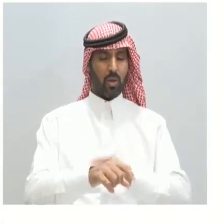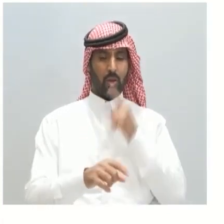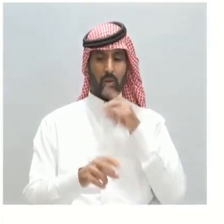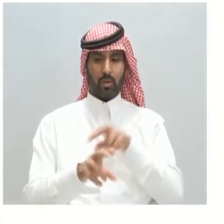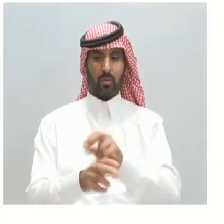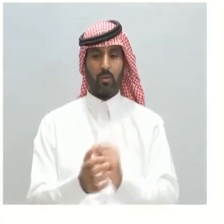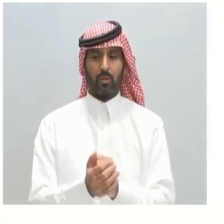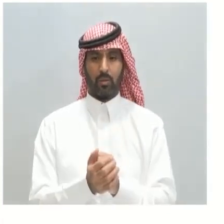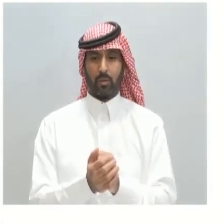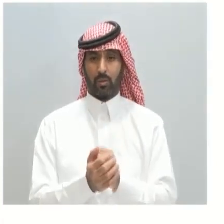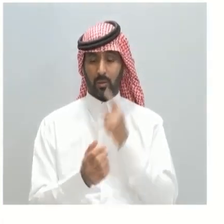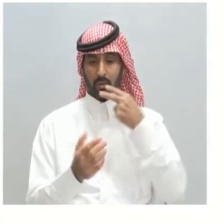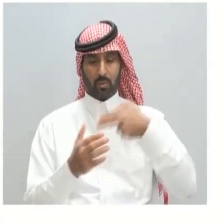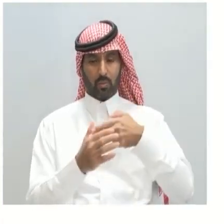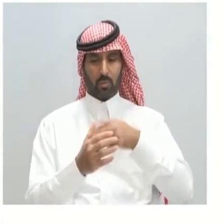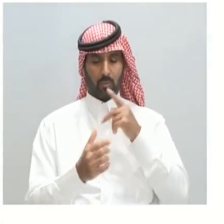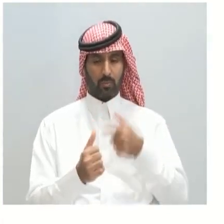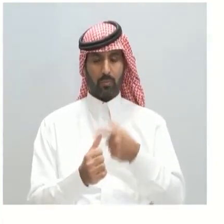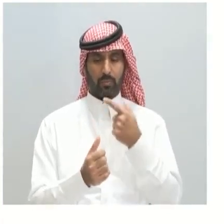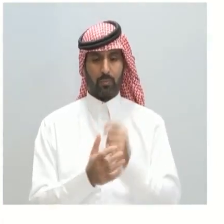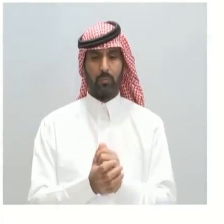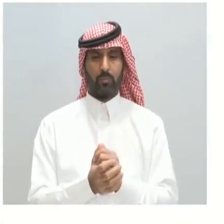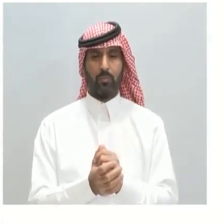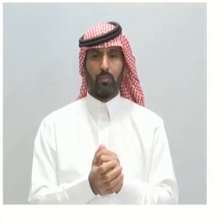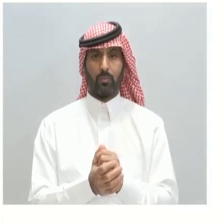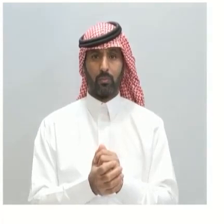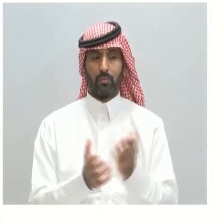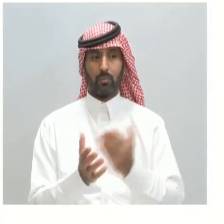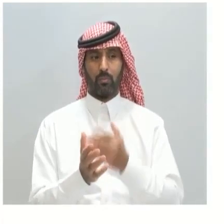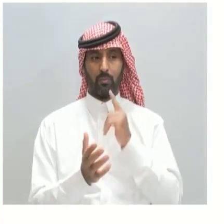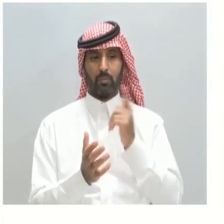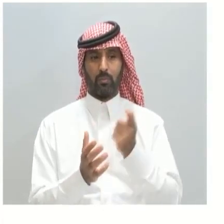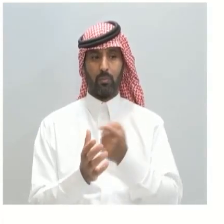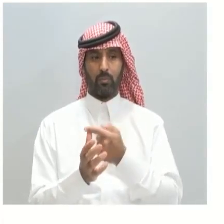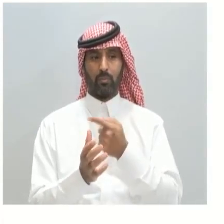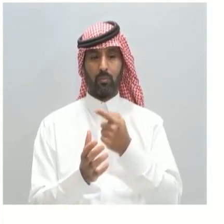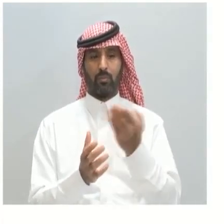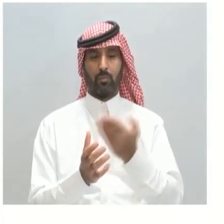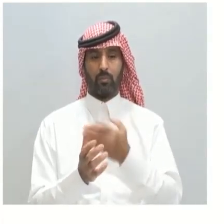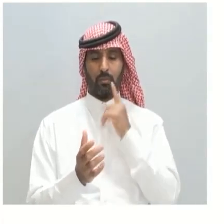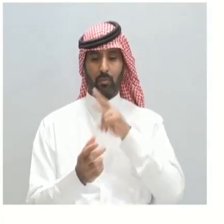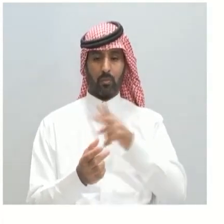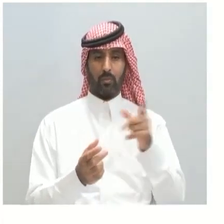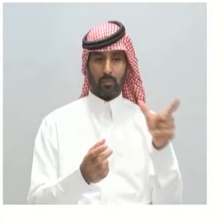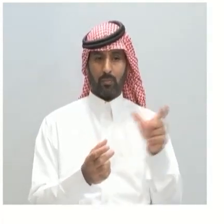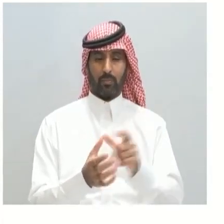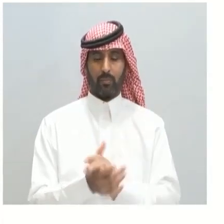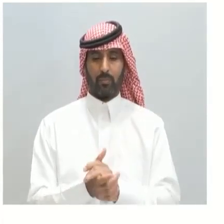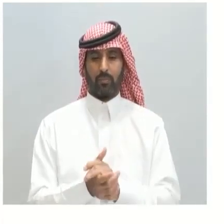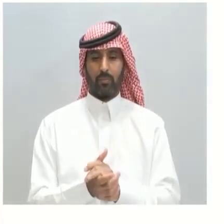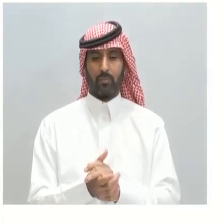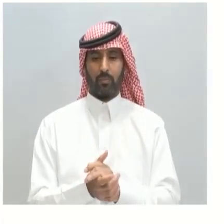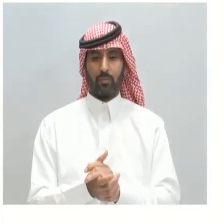lasts, the more fuel the fugitive's car consumes. So you can see the car chase between the fugitive and the